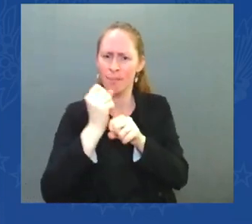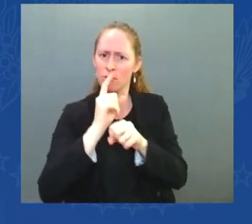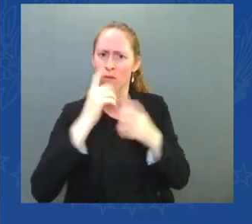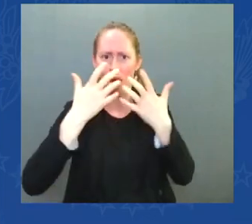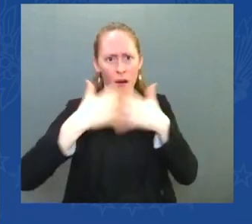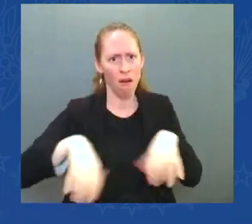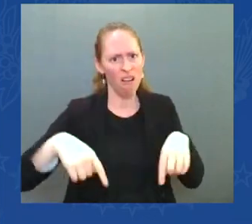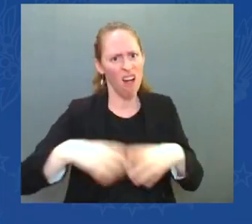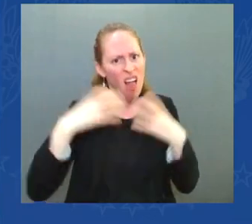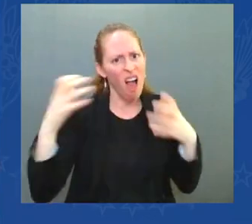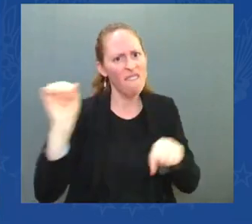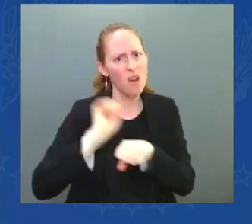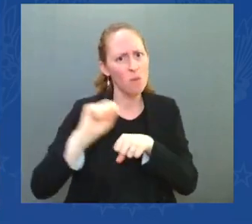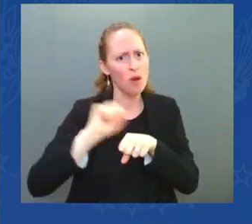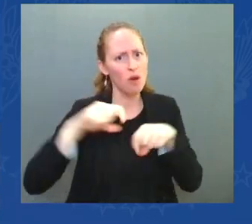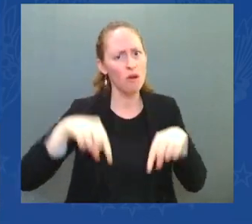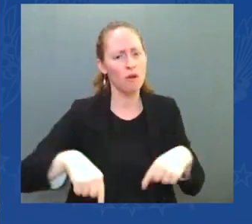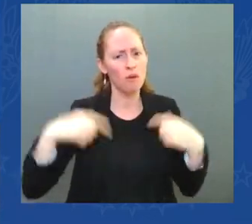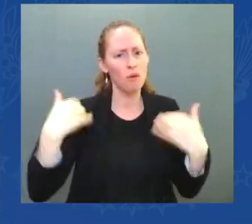Monaco.